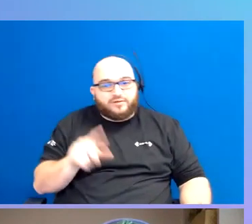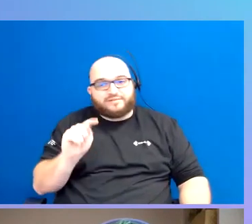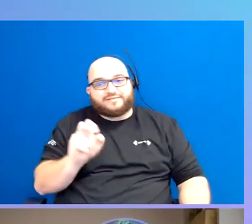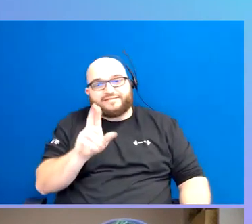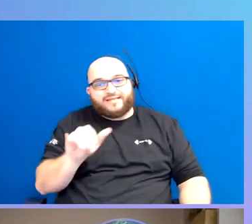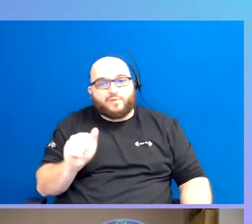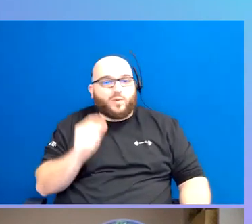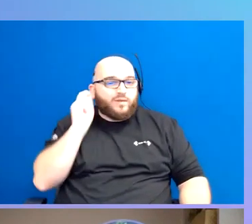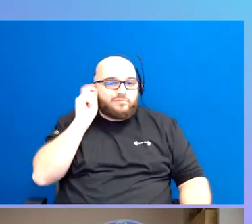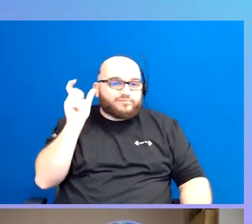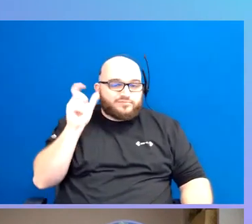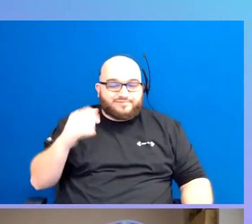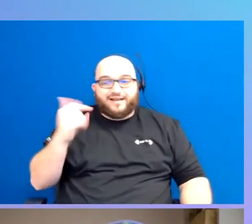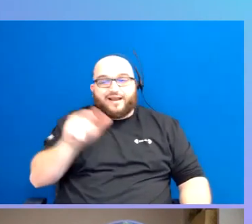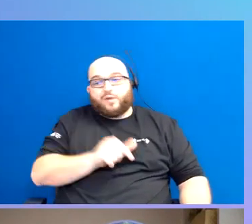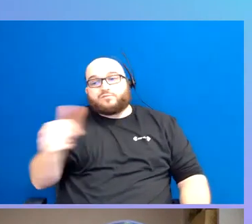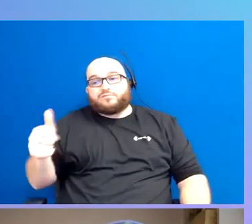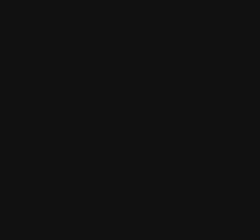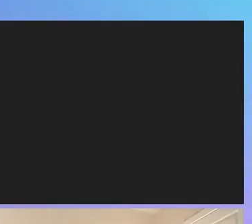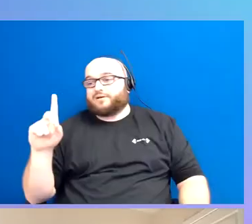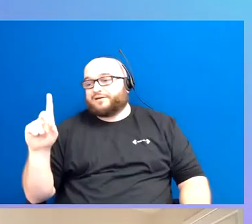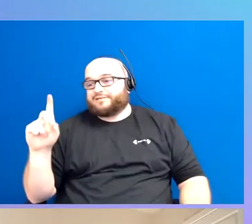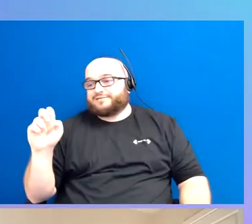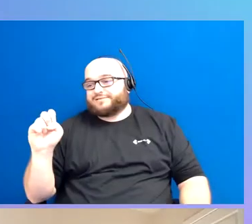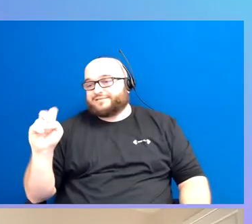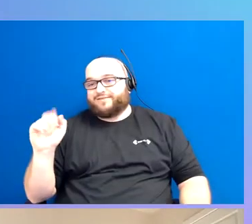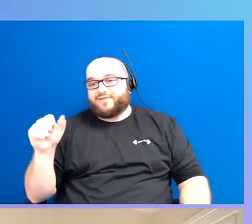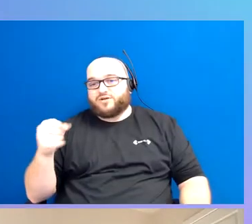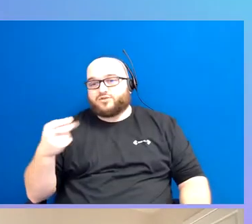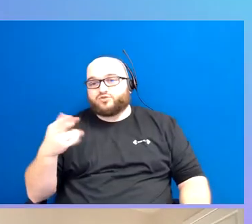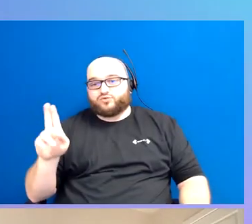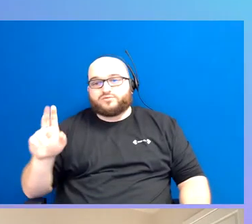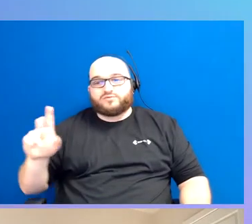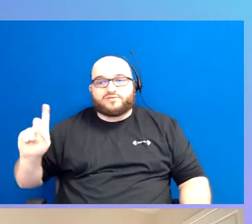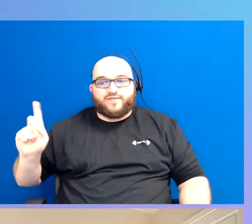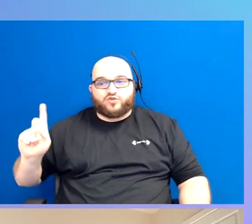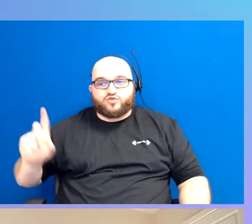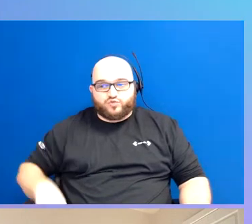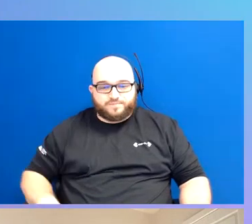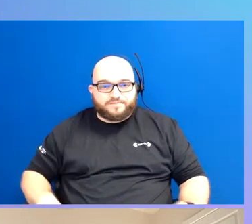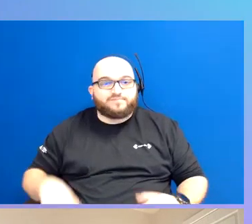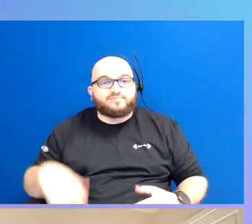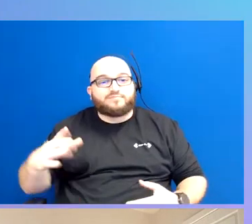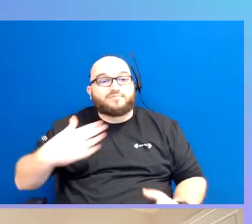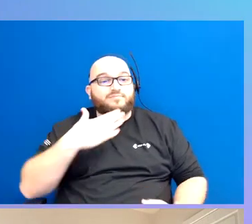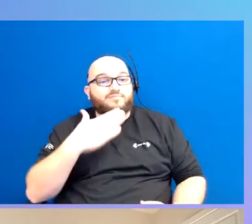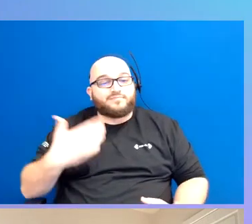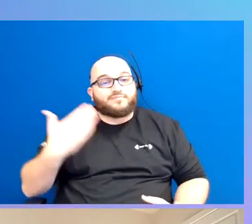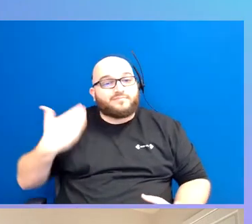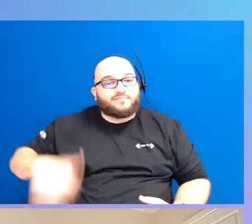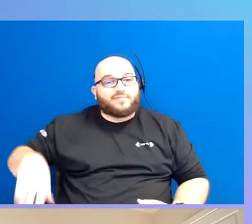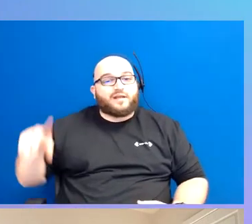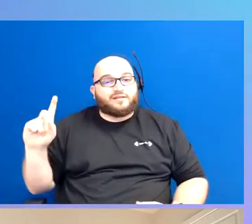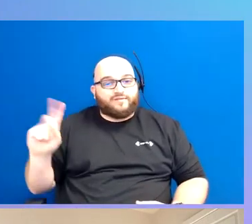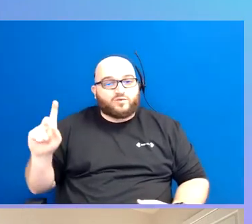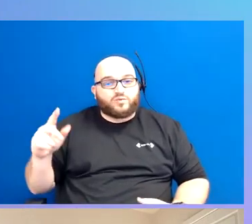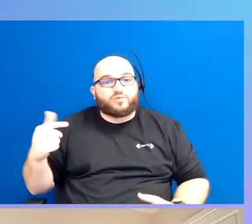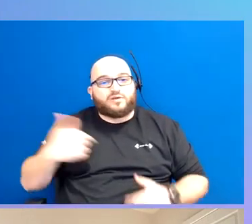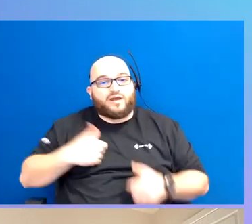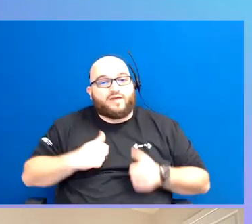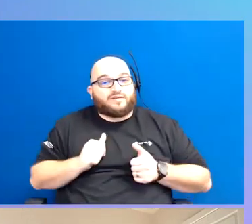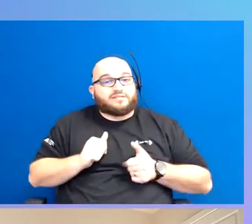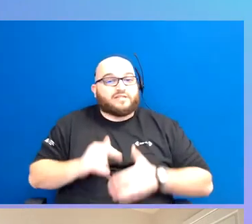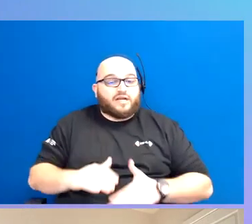to Devanshu to introduce himself. Thanks, Rachel. Hi, I am Devanshu, and I have